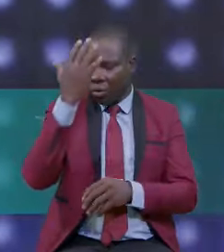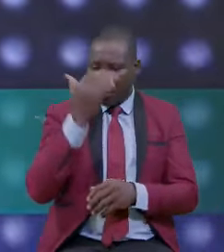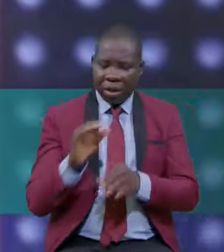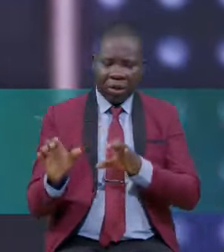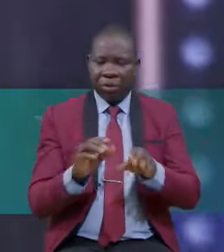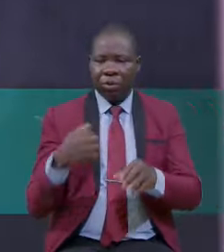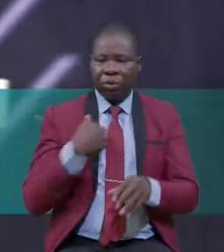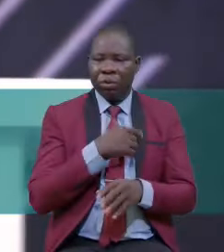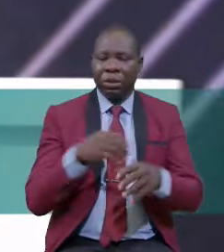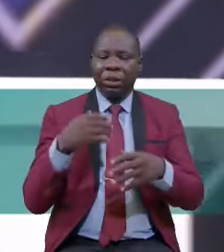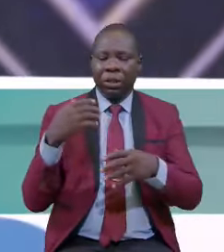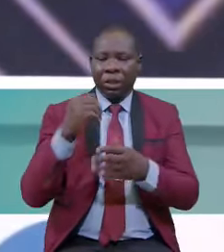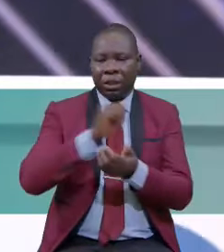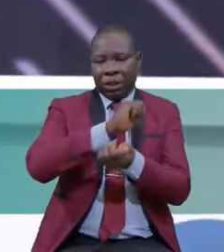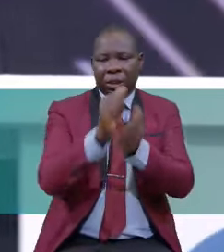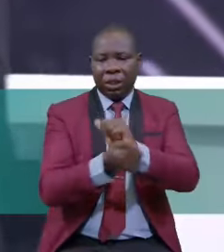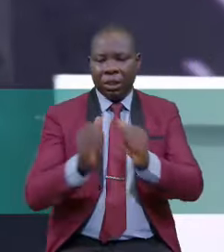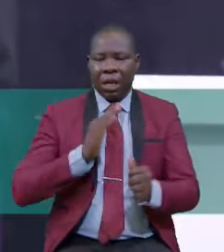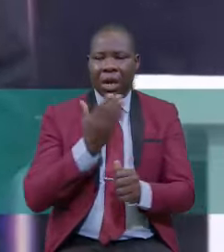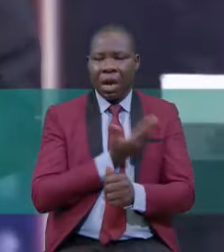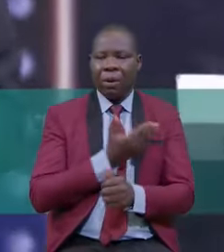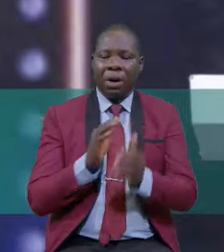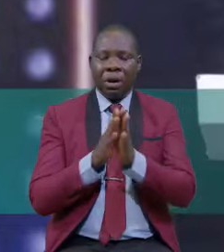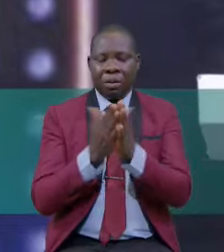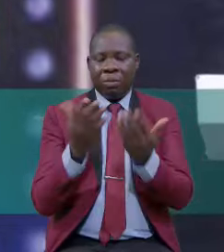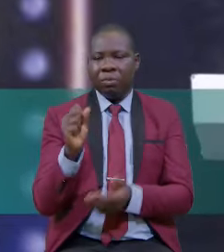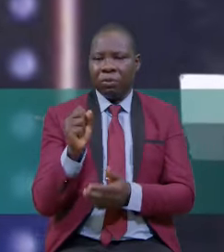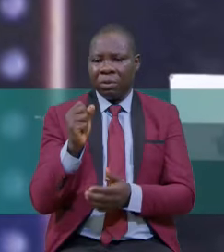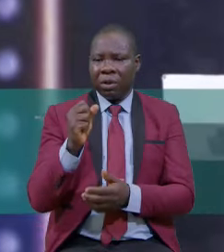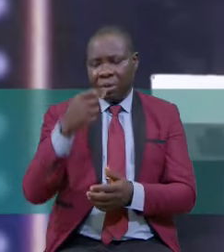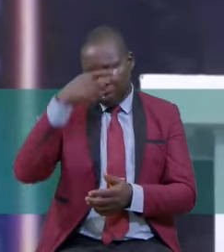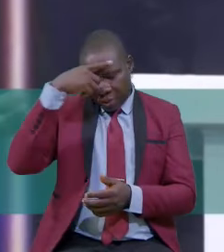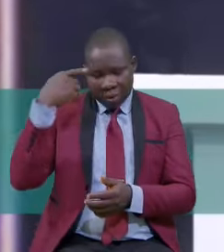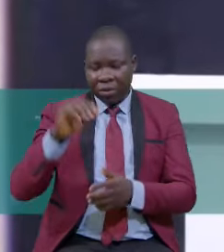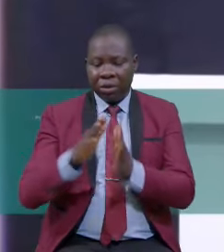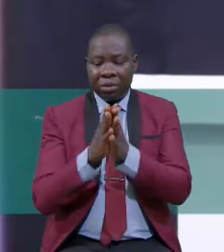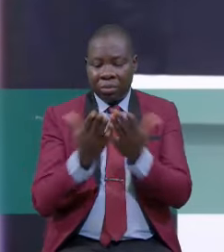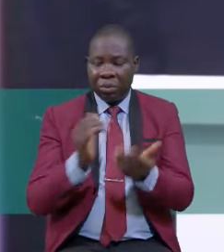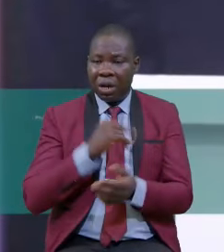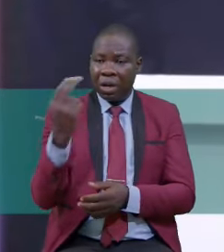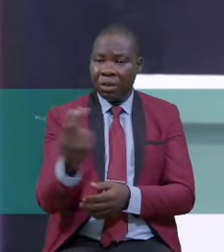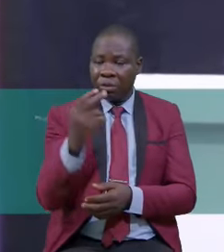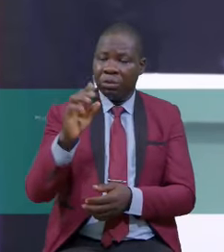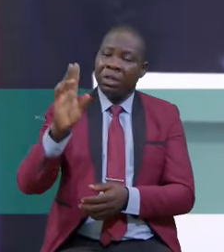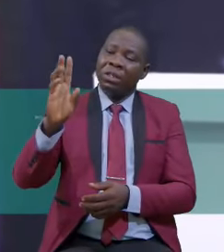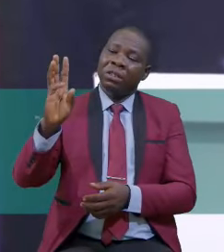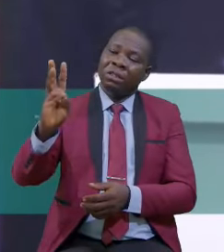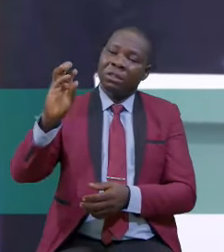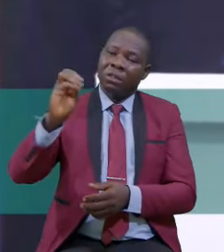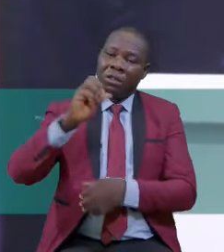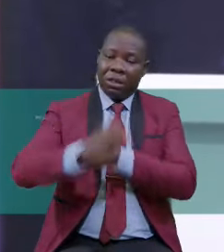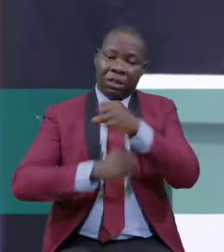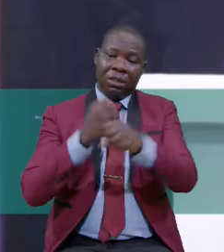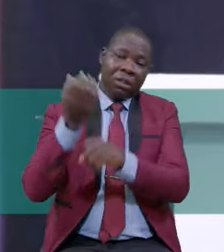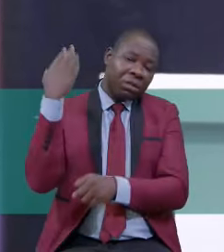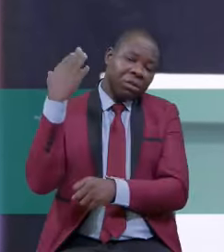the textbooks I used 60 years ago, I go to secondary school now, and